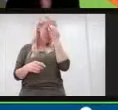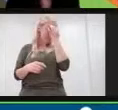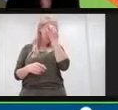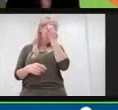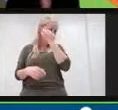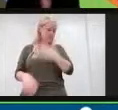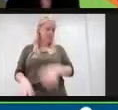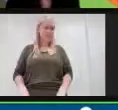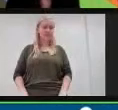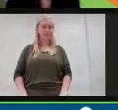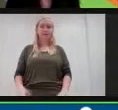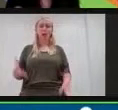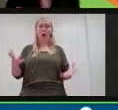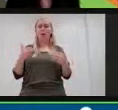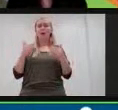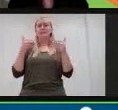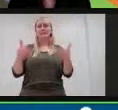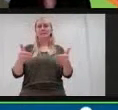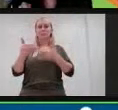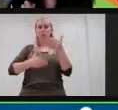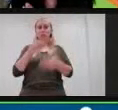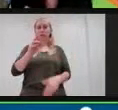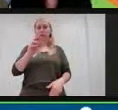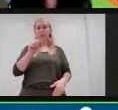So I want to keep moving, Maria.